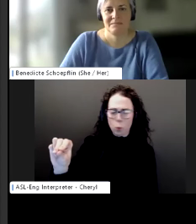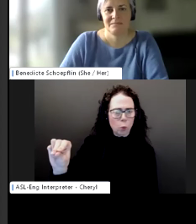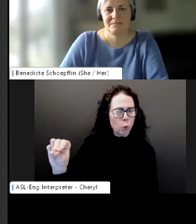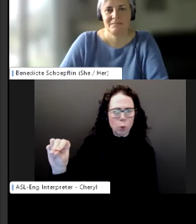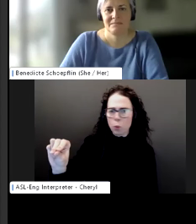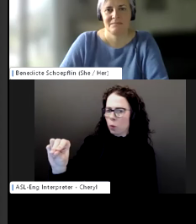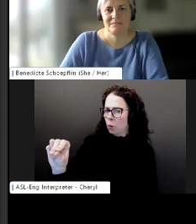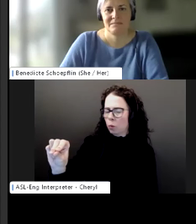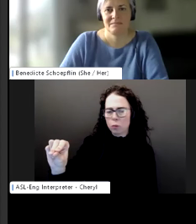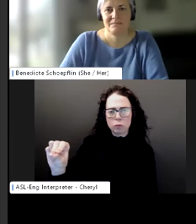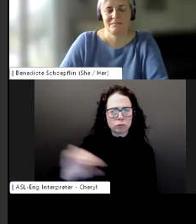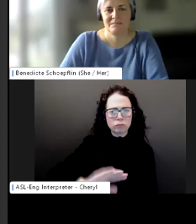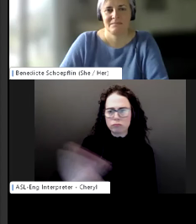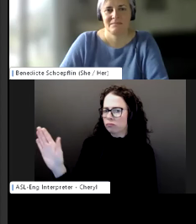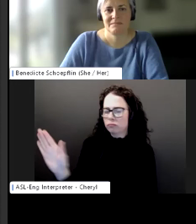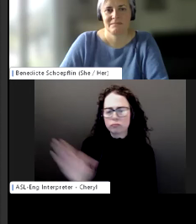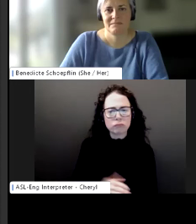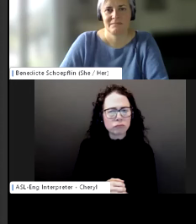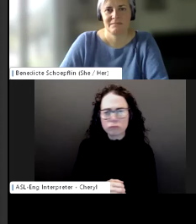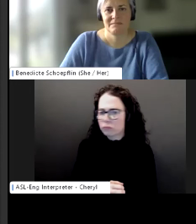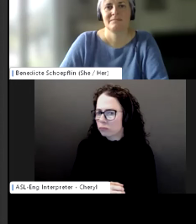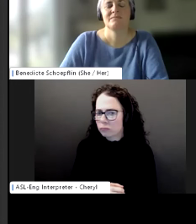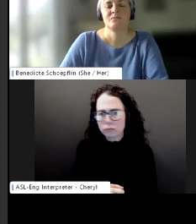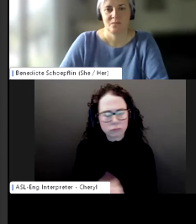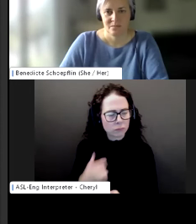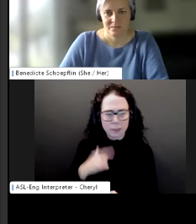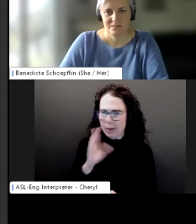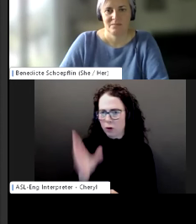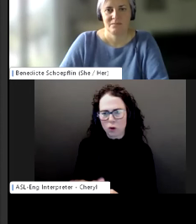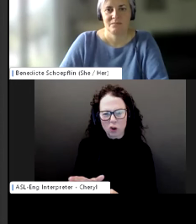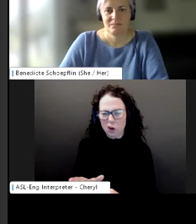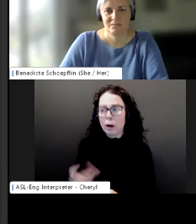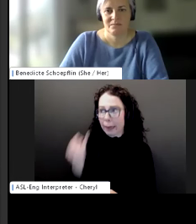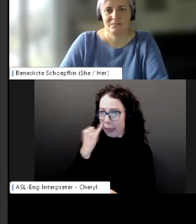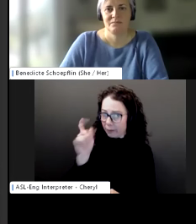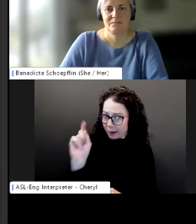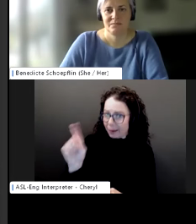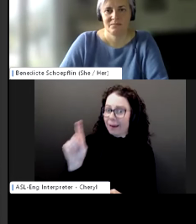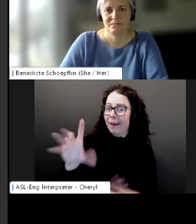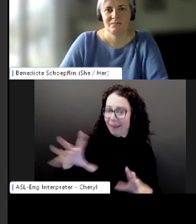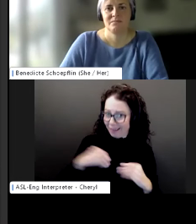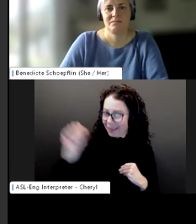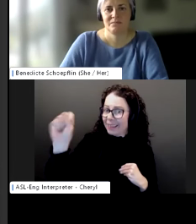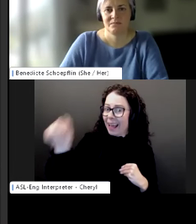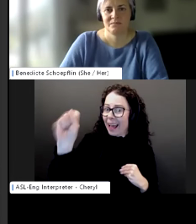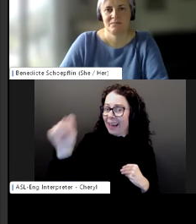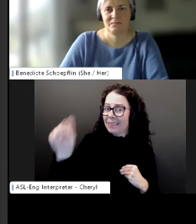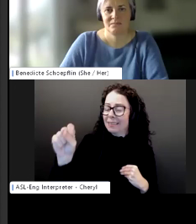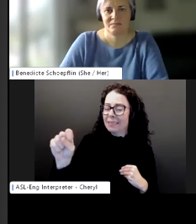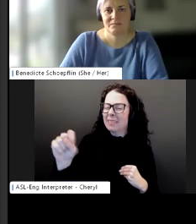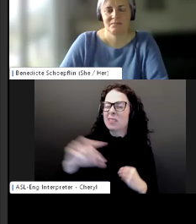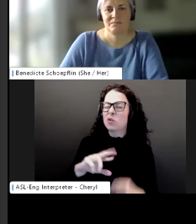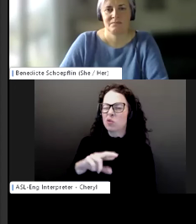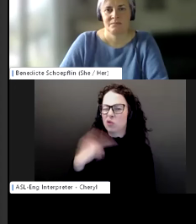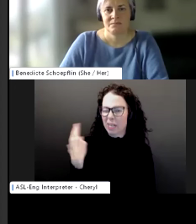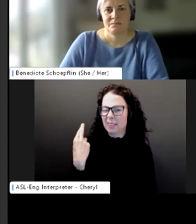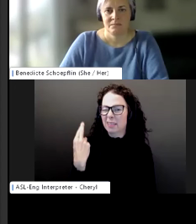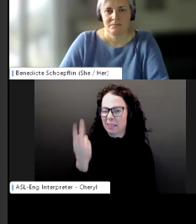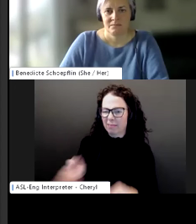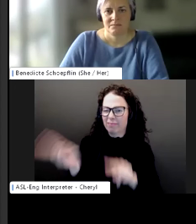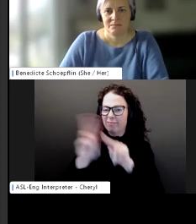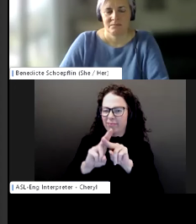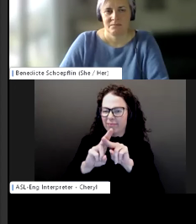aware that there's a little bit higher risk to certain activities. And just if you have an instinctive